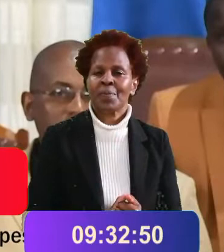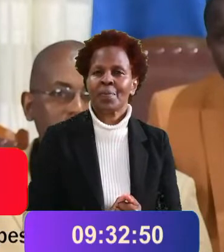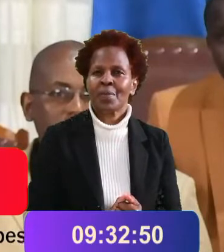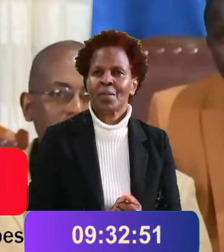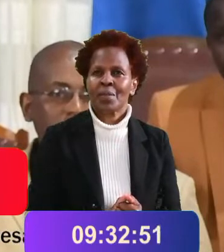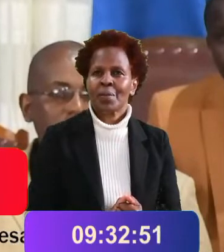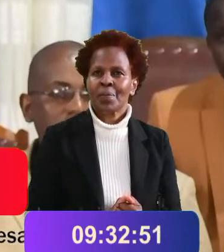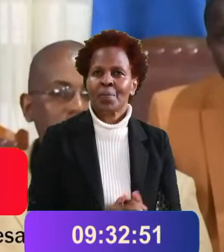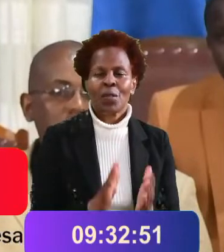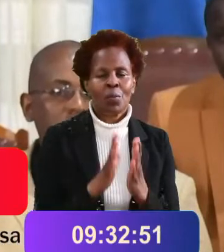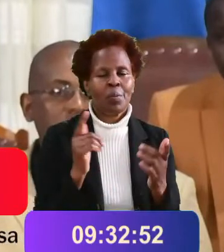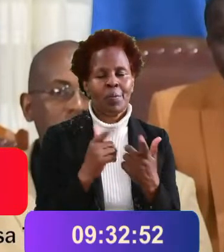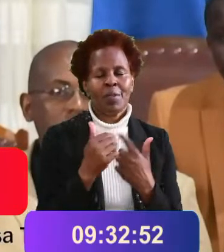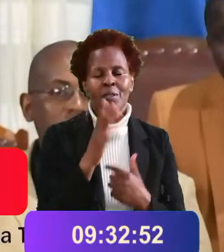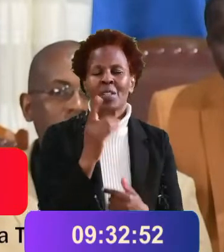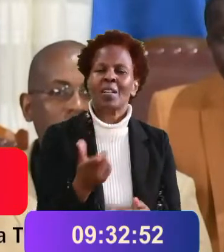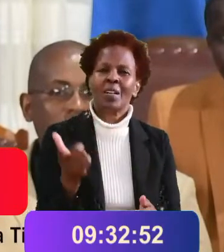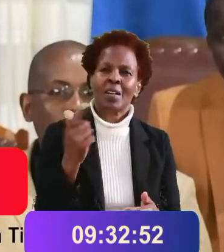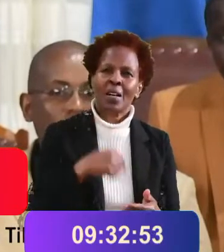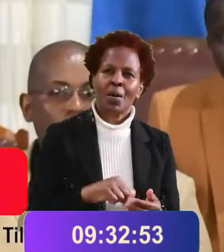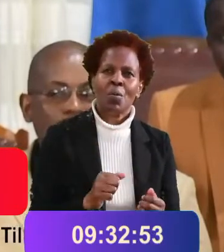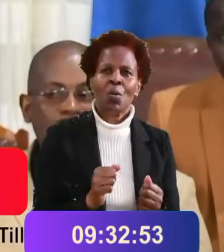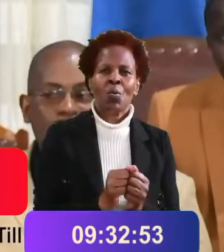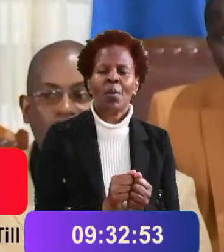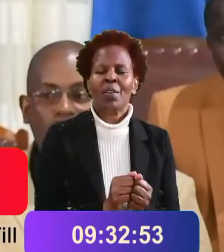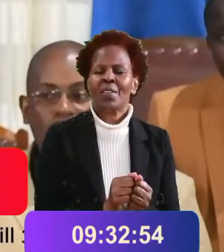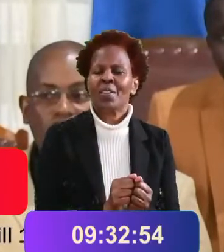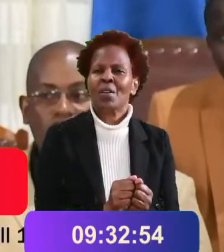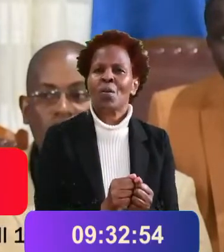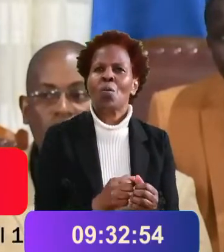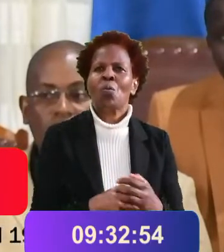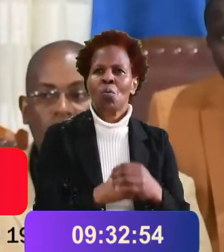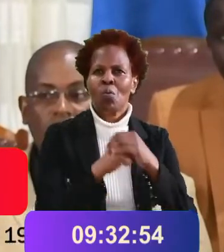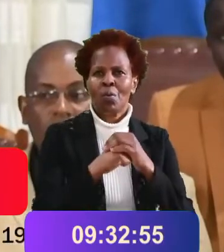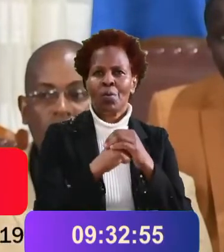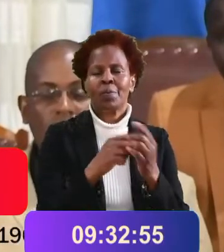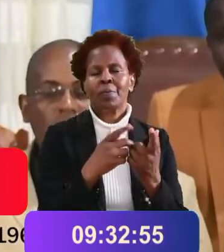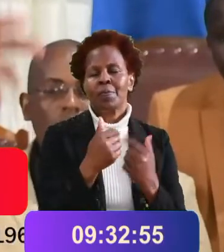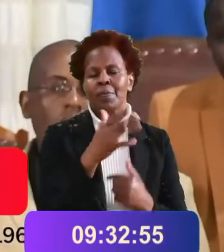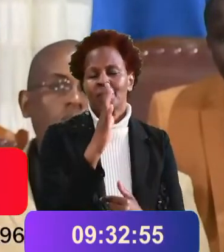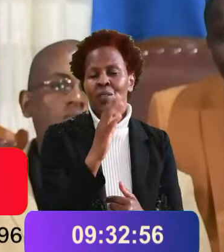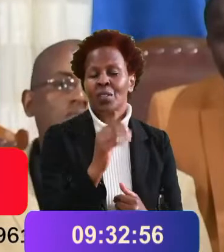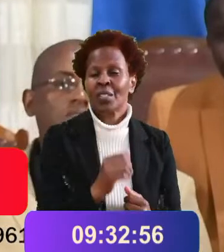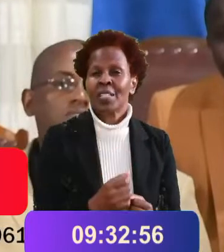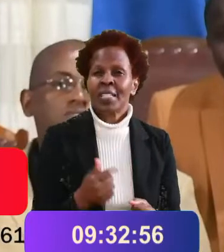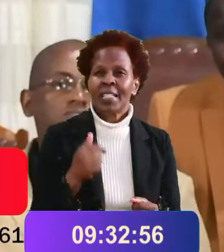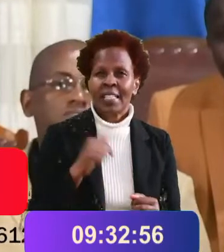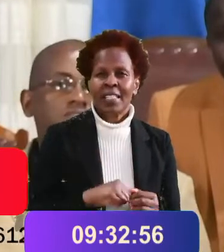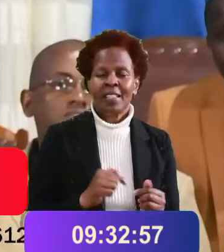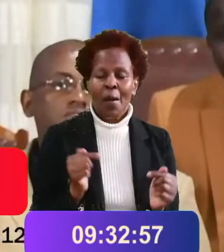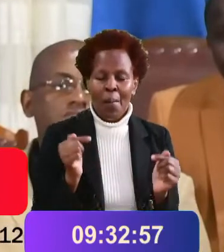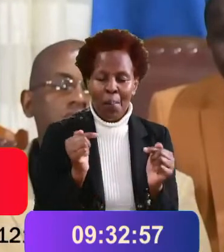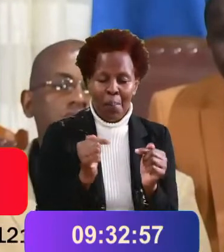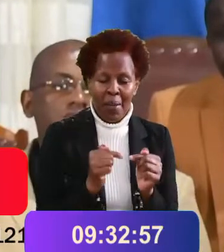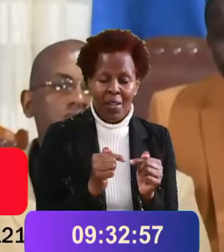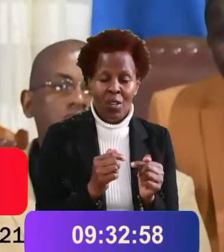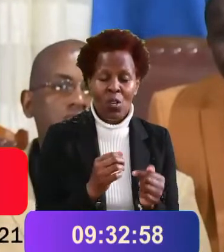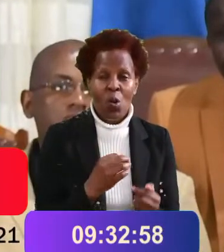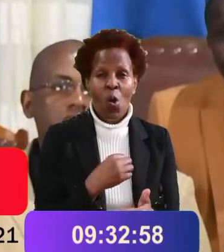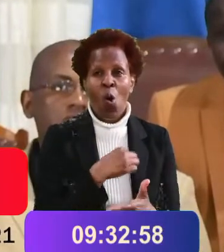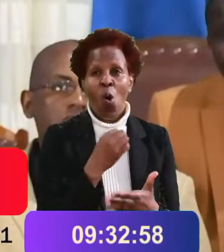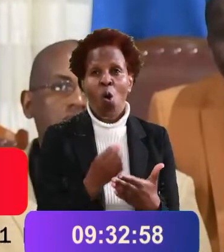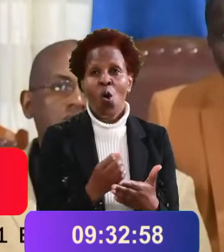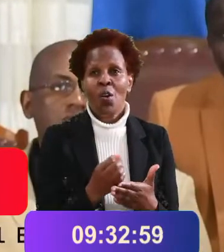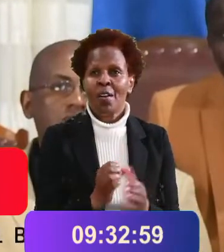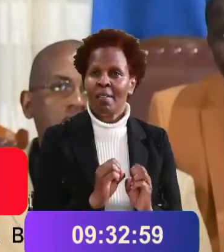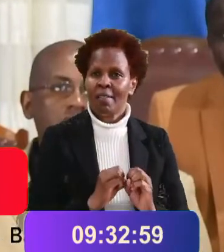to God. Come with a generous gift of worship to God, whether we are in gain or we are in